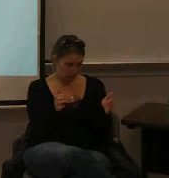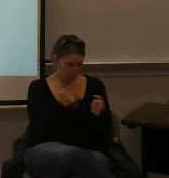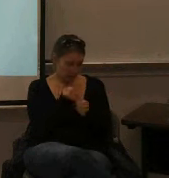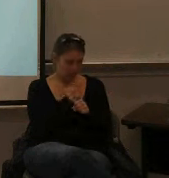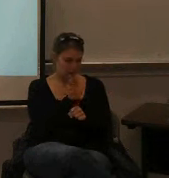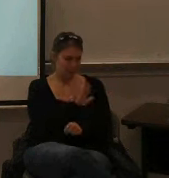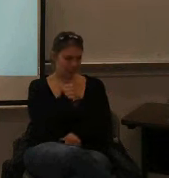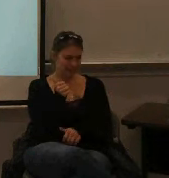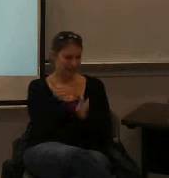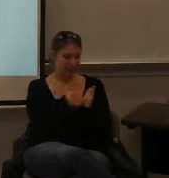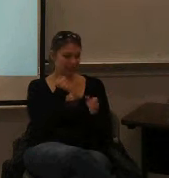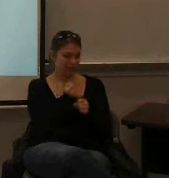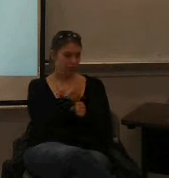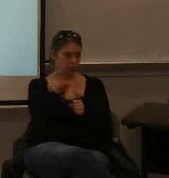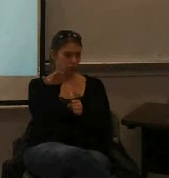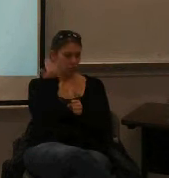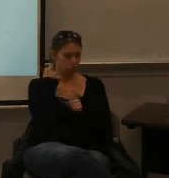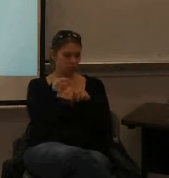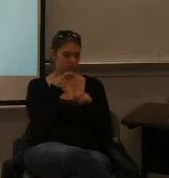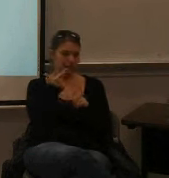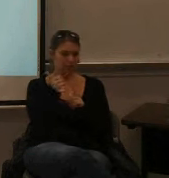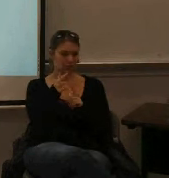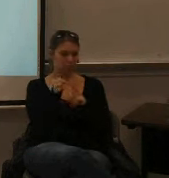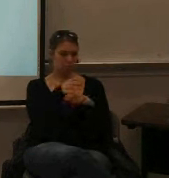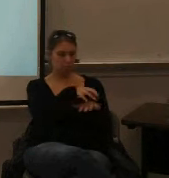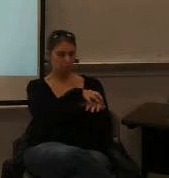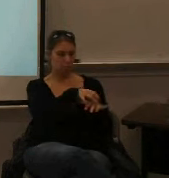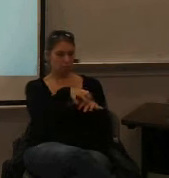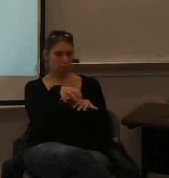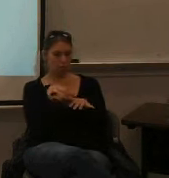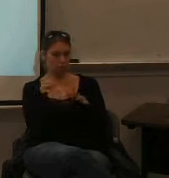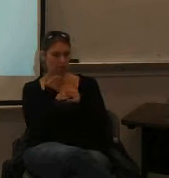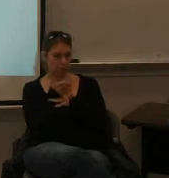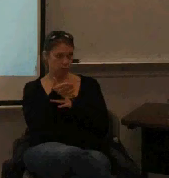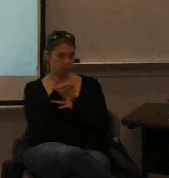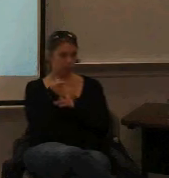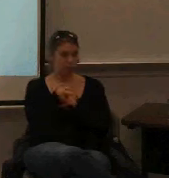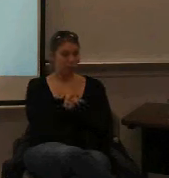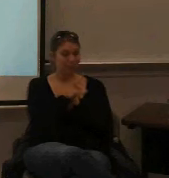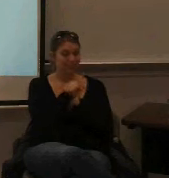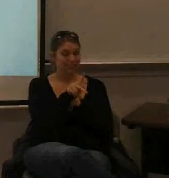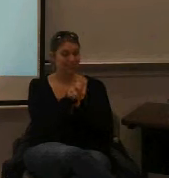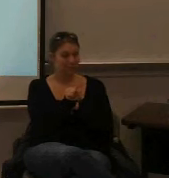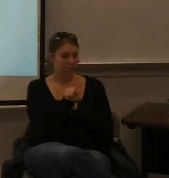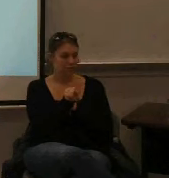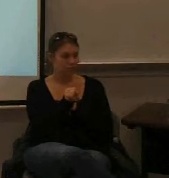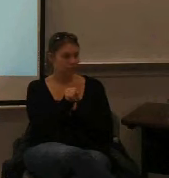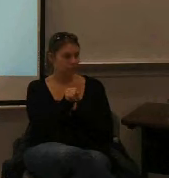created about 10,000 years ago when the glaciers receded. And those lakes,